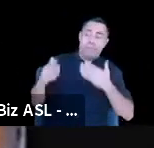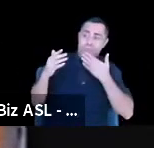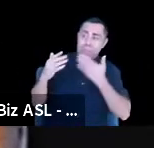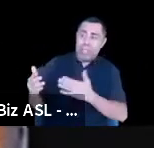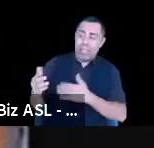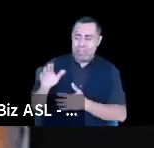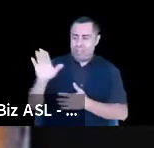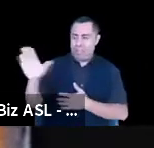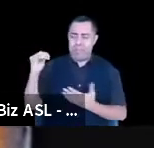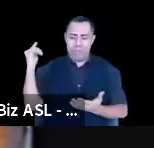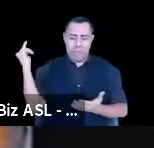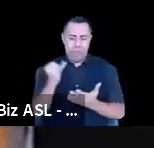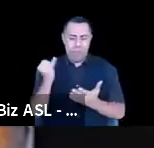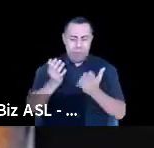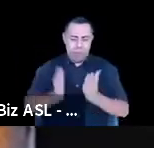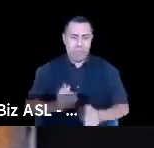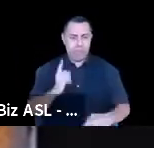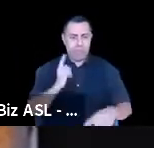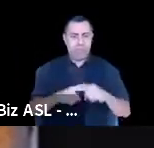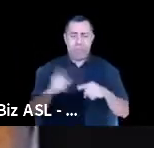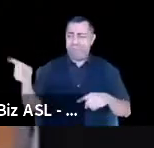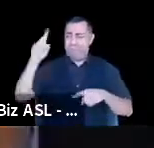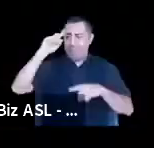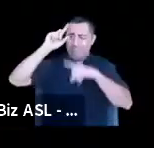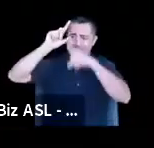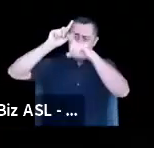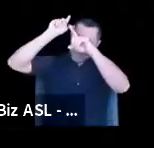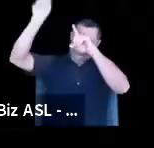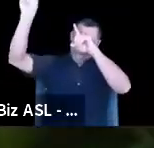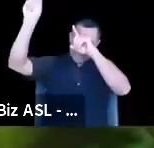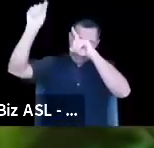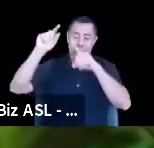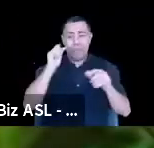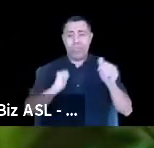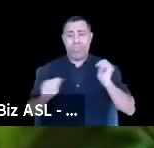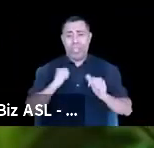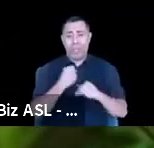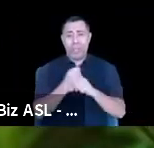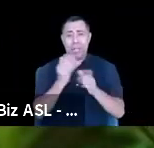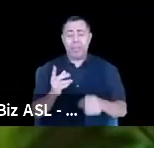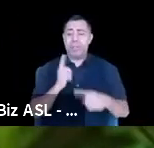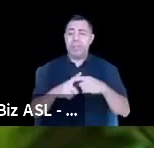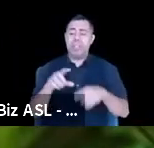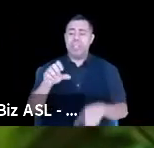genius as a theater maker and set designer.